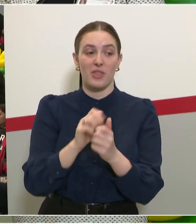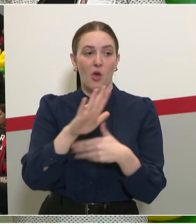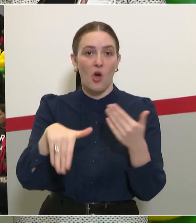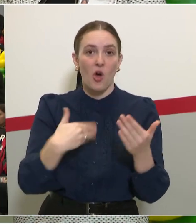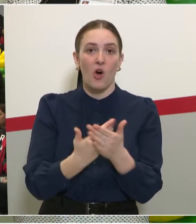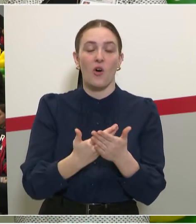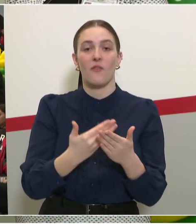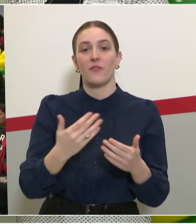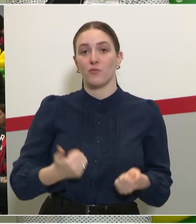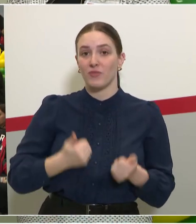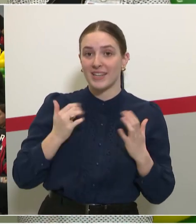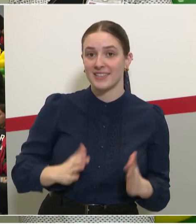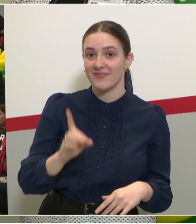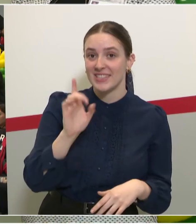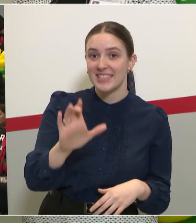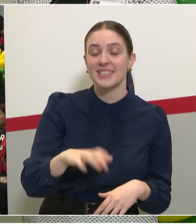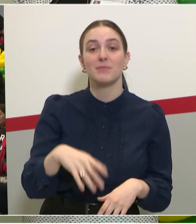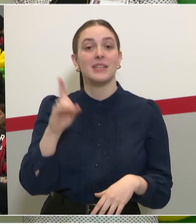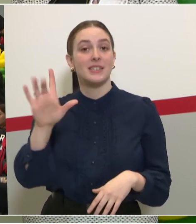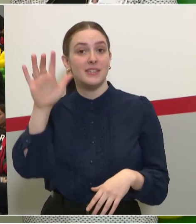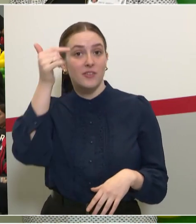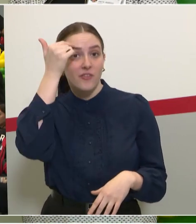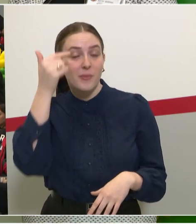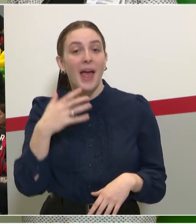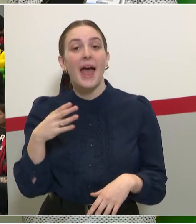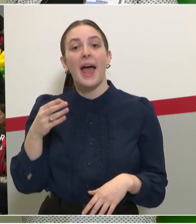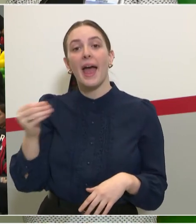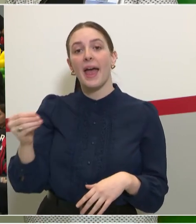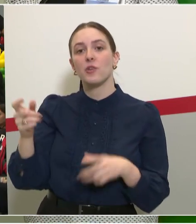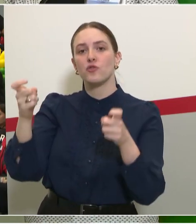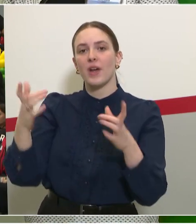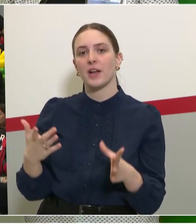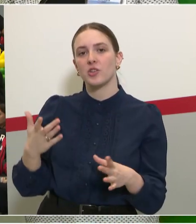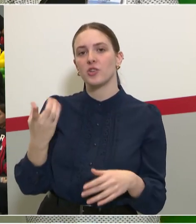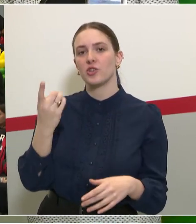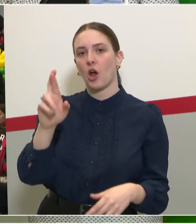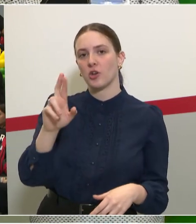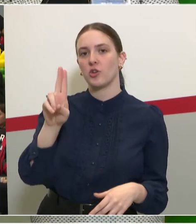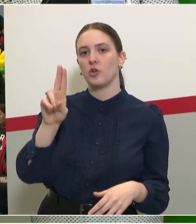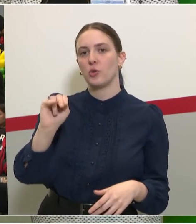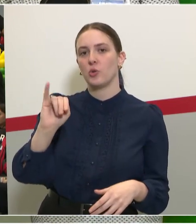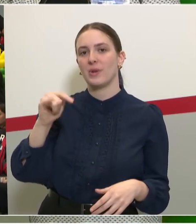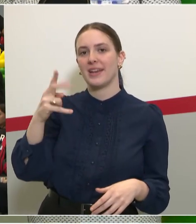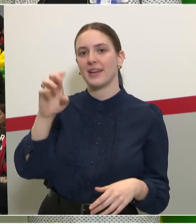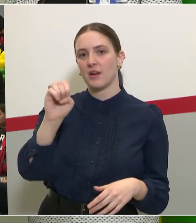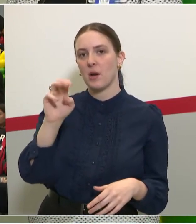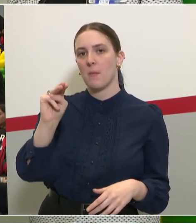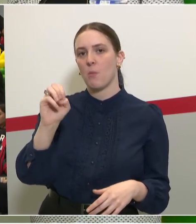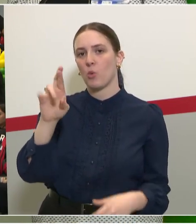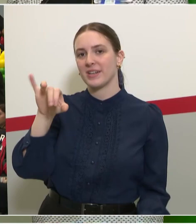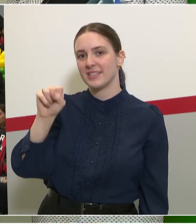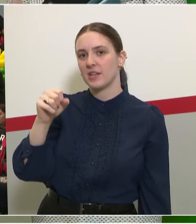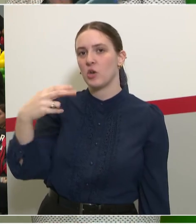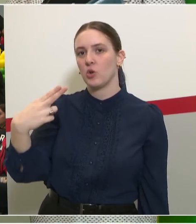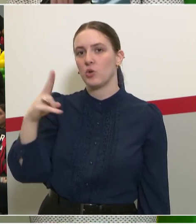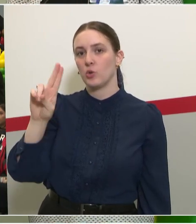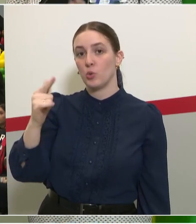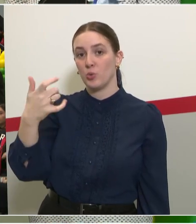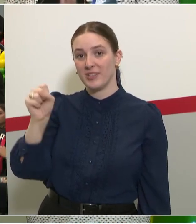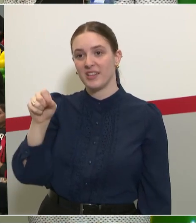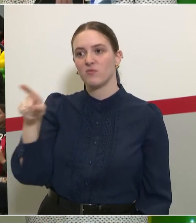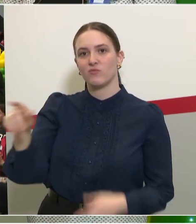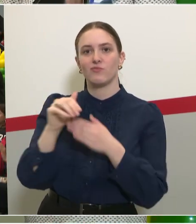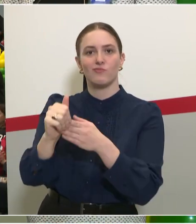government, and also Director Unique Morris Hughes, who leads our Department of Employment Services. Please give a hand to your